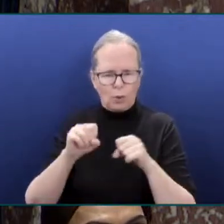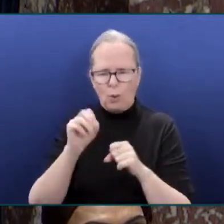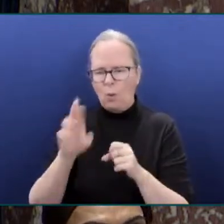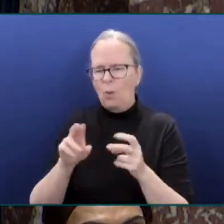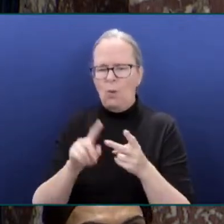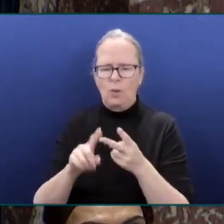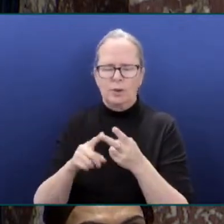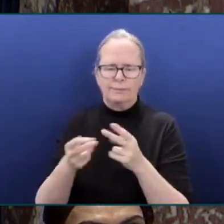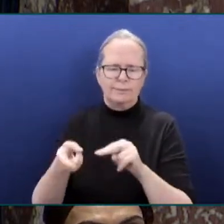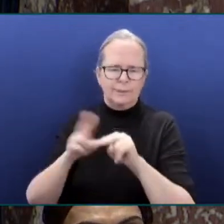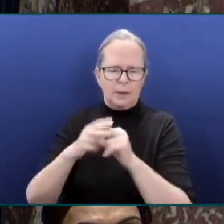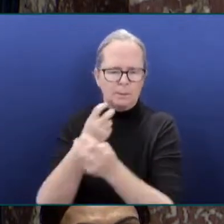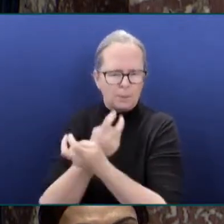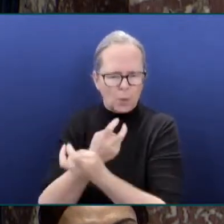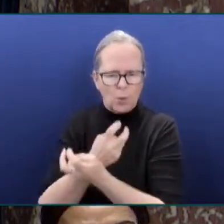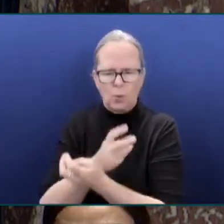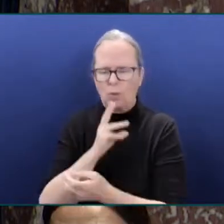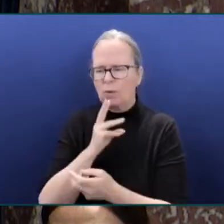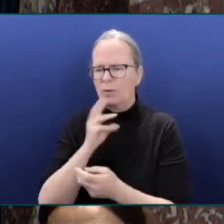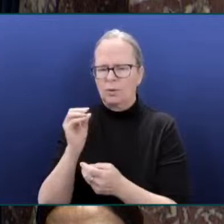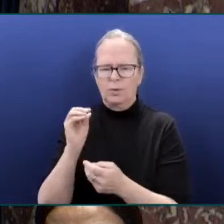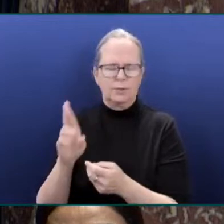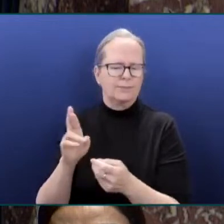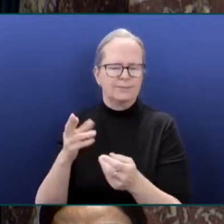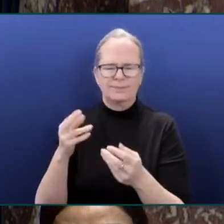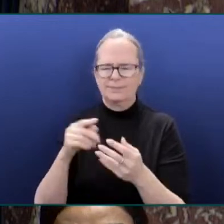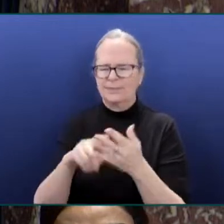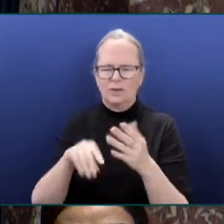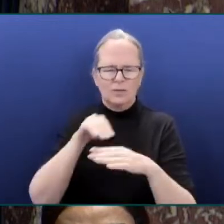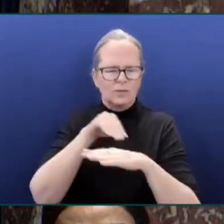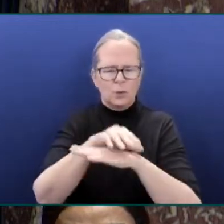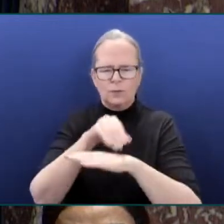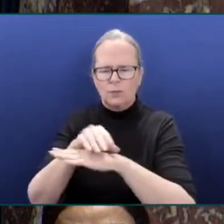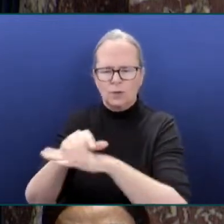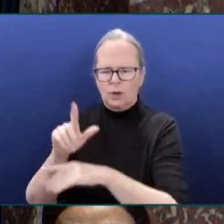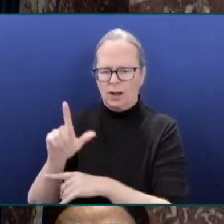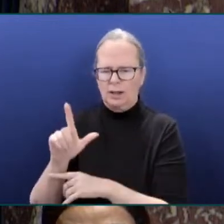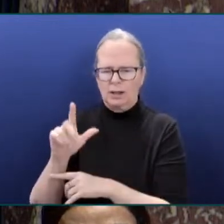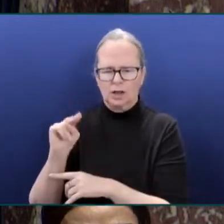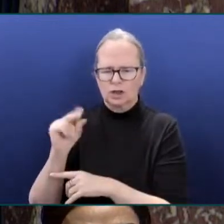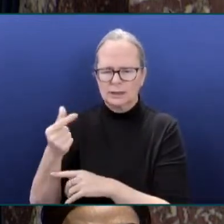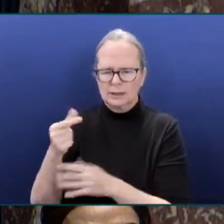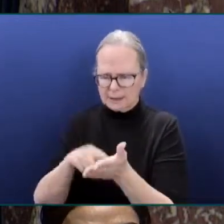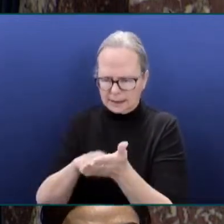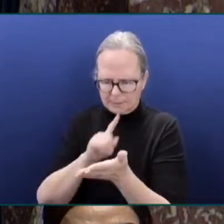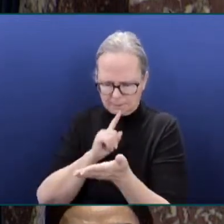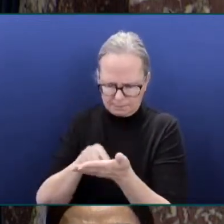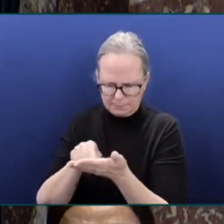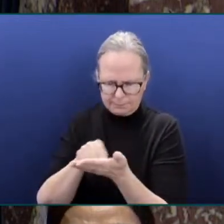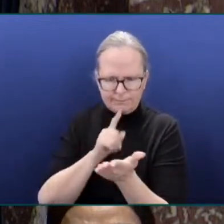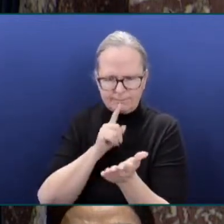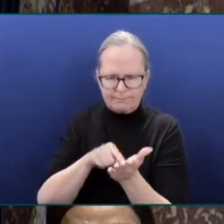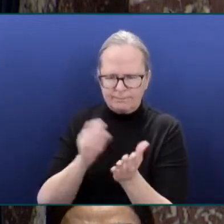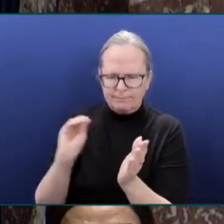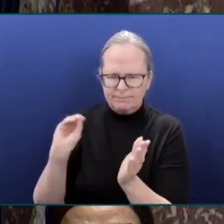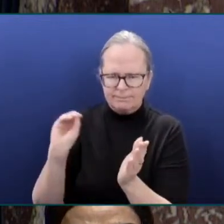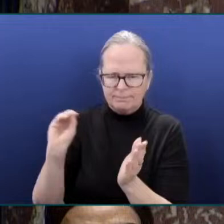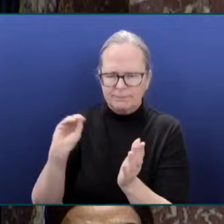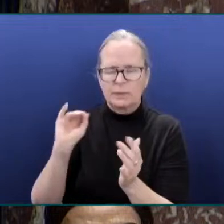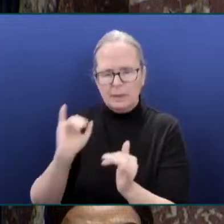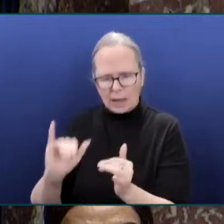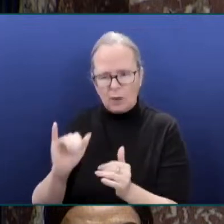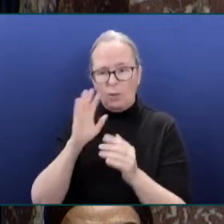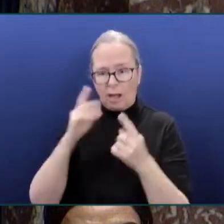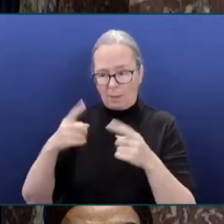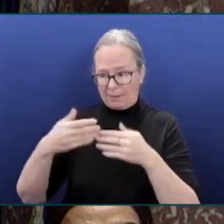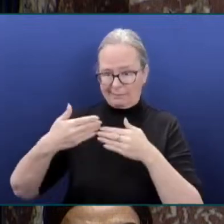tailings ponds. And so that is really the future of the Northeast in our province. Remember last fall when the Premier said that new